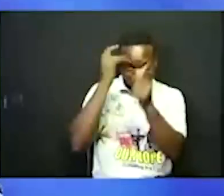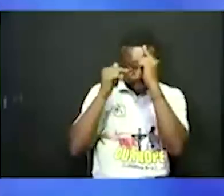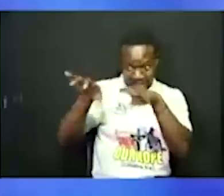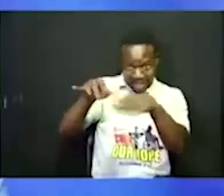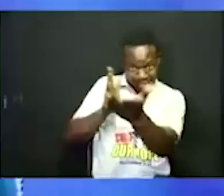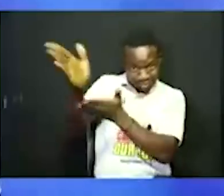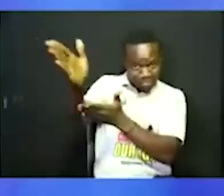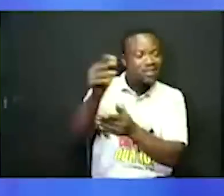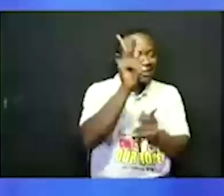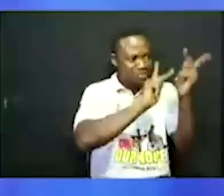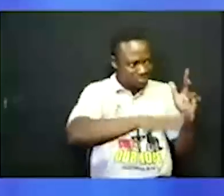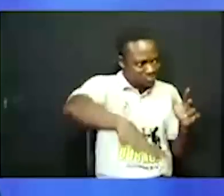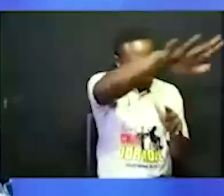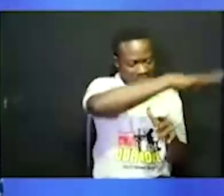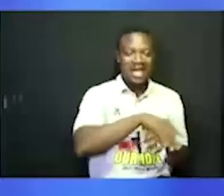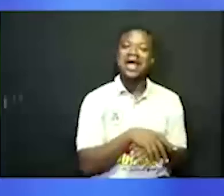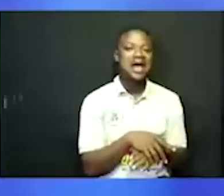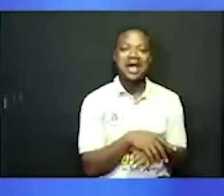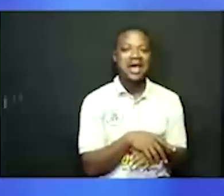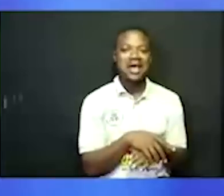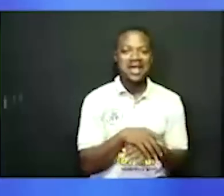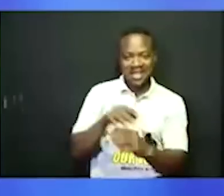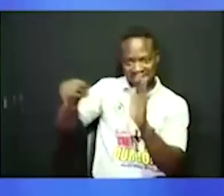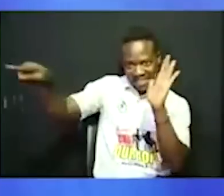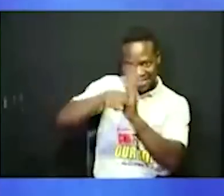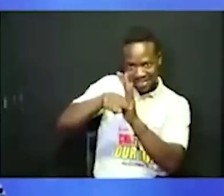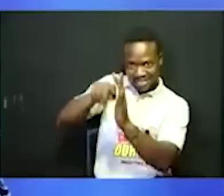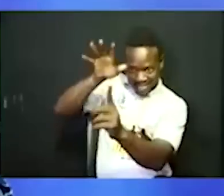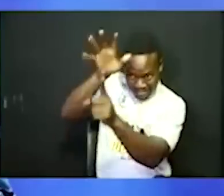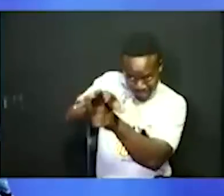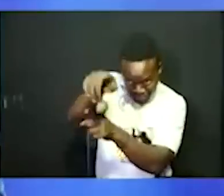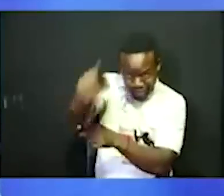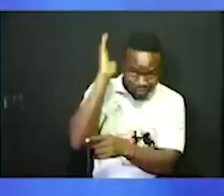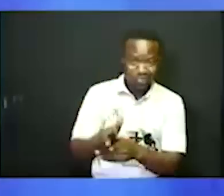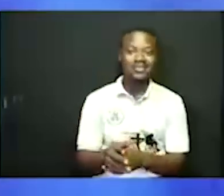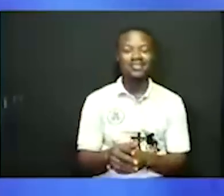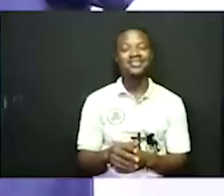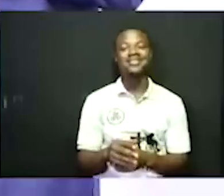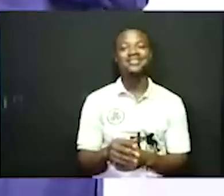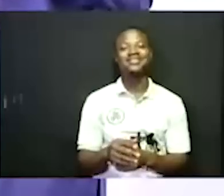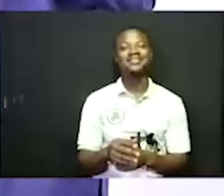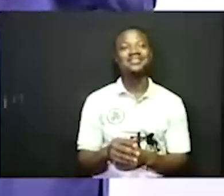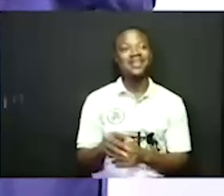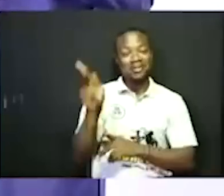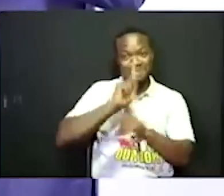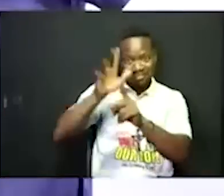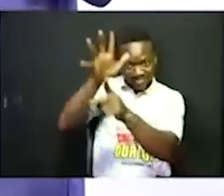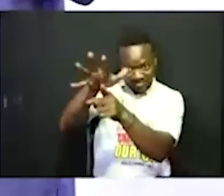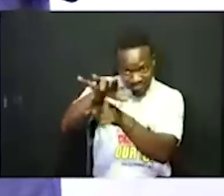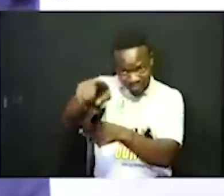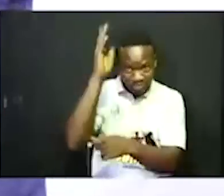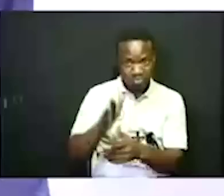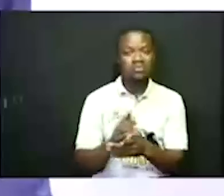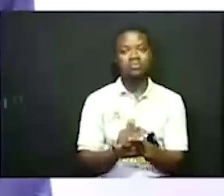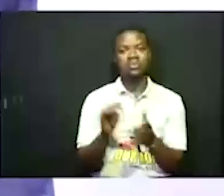you like try to set things straight. What do you? But money ah yes, baby, ah, o tenten normal. You become a prey. Nipa edine nibe sound. This